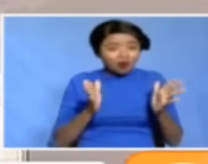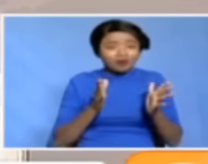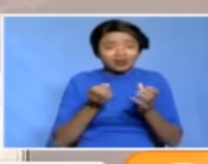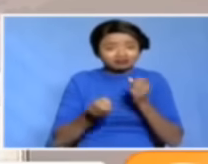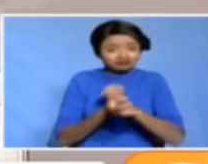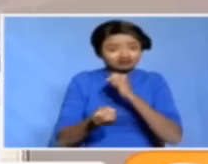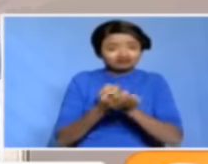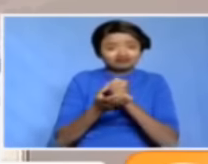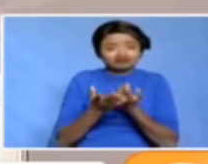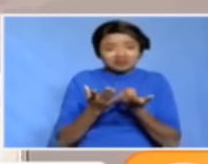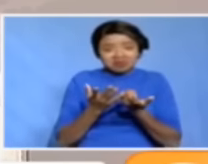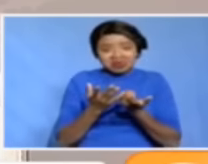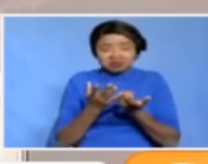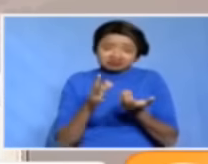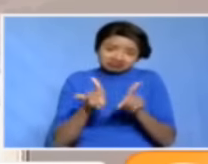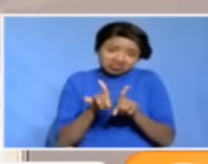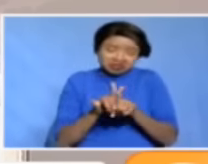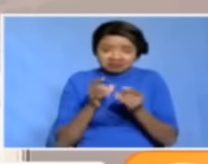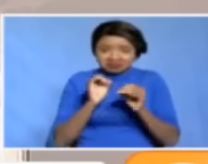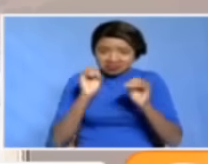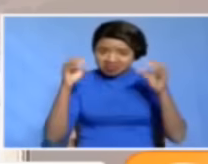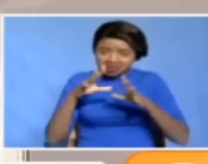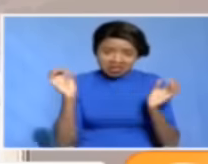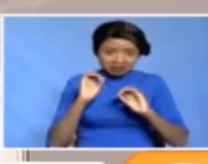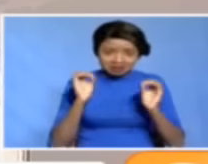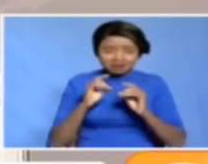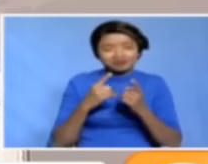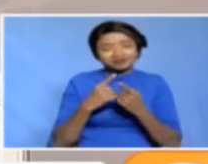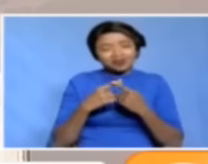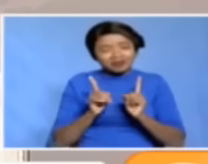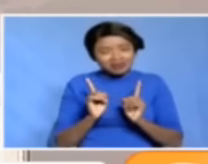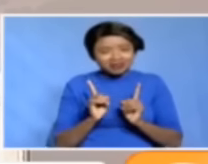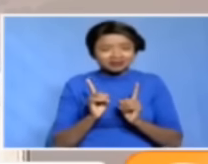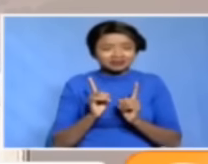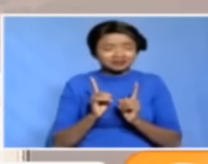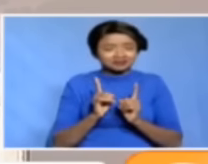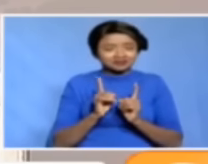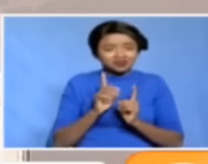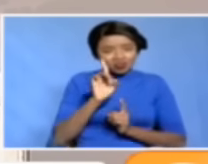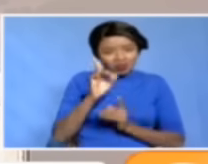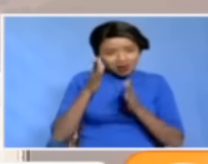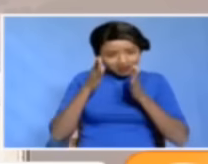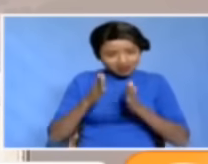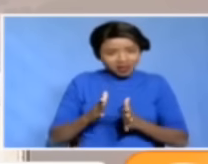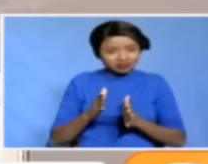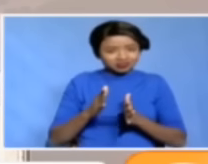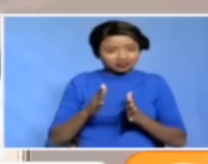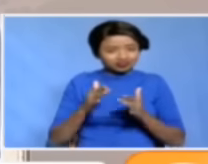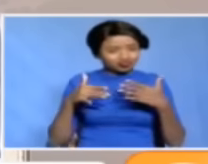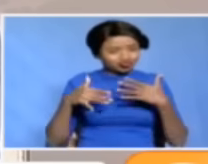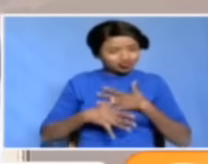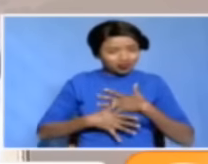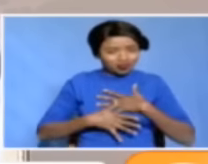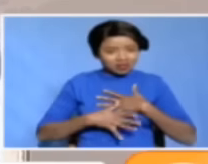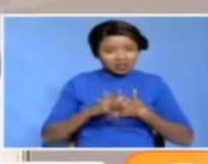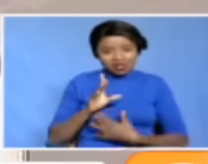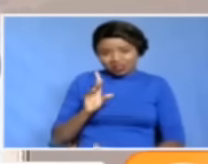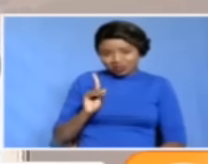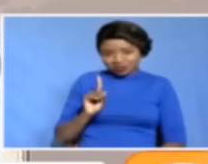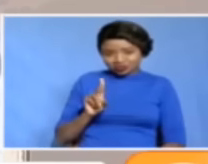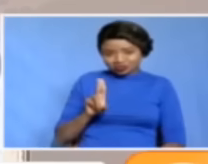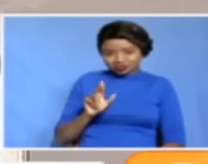Kenyatta's succession is equally manifest. But one man whose silence has raised eyebrows in the face of all this is Majority Leader Aden